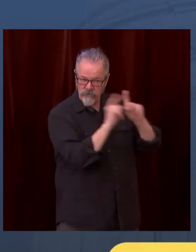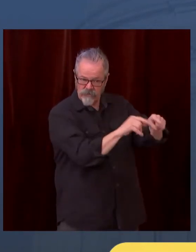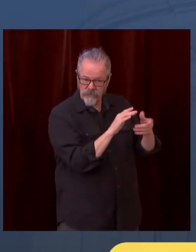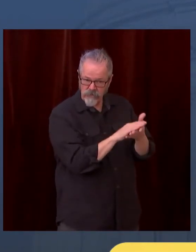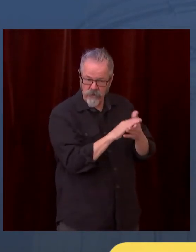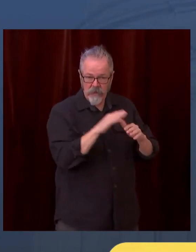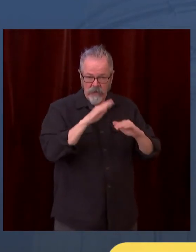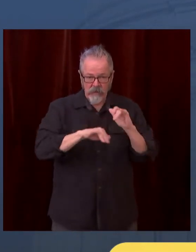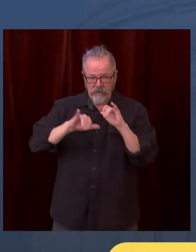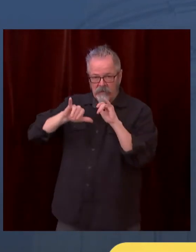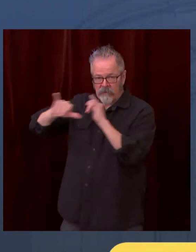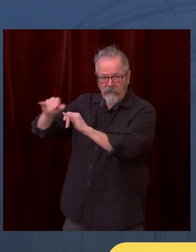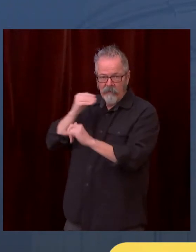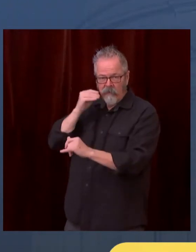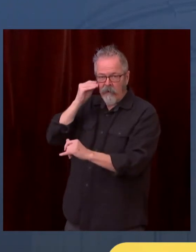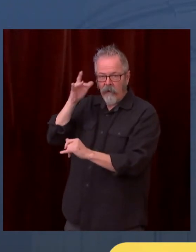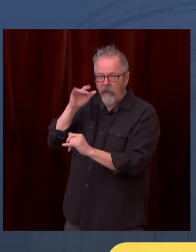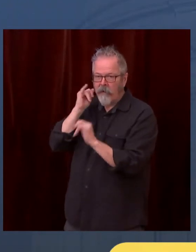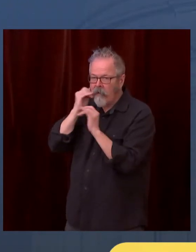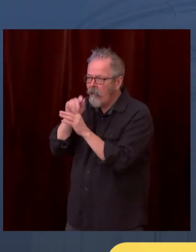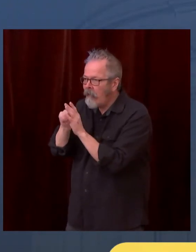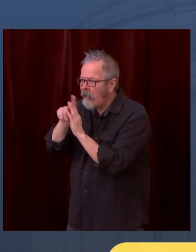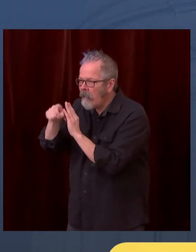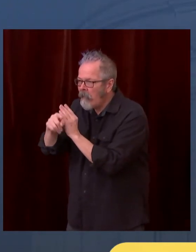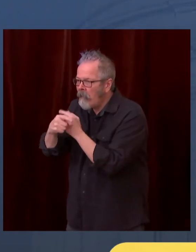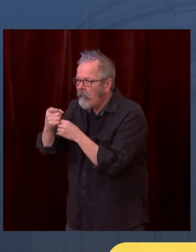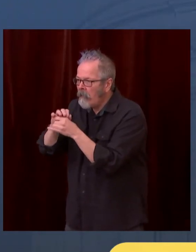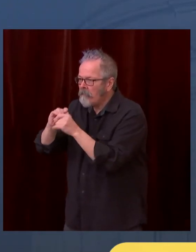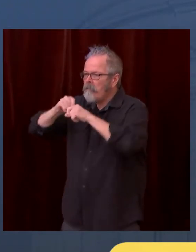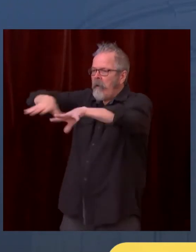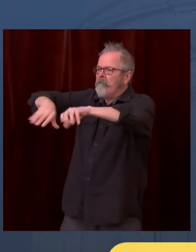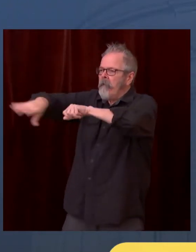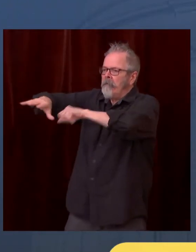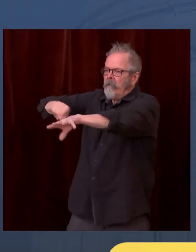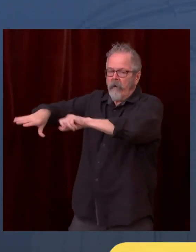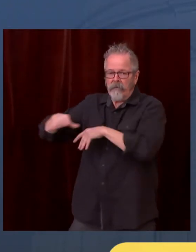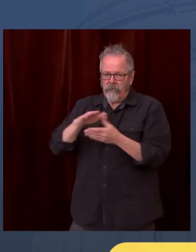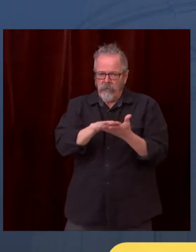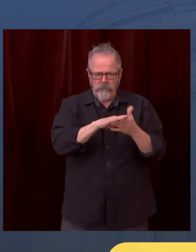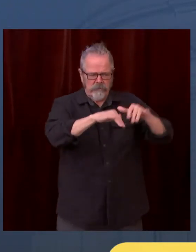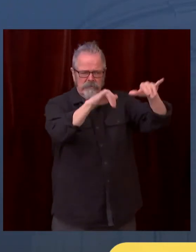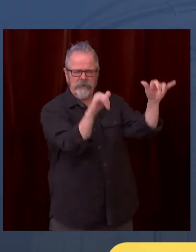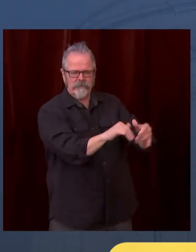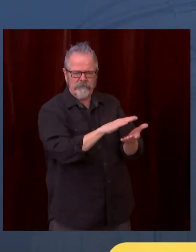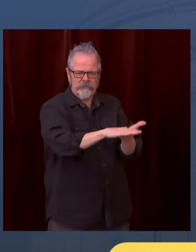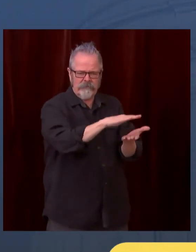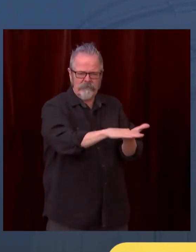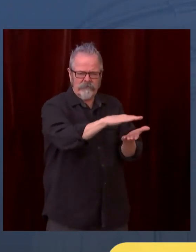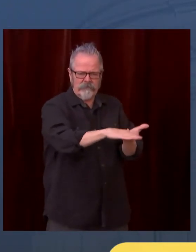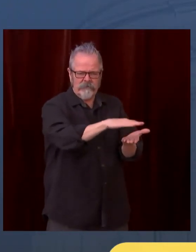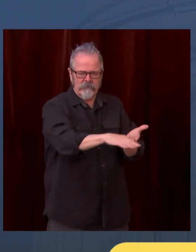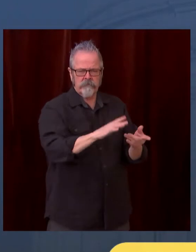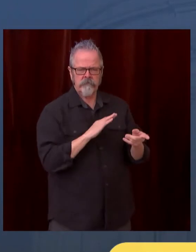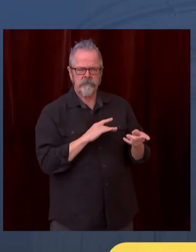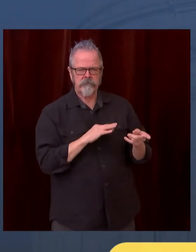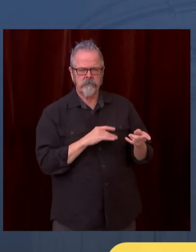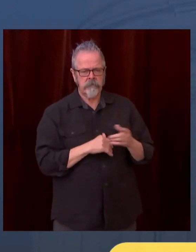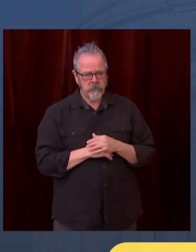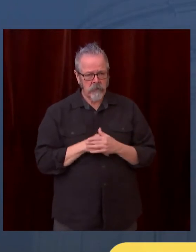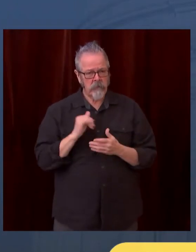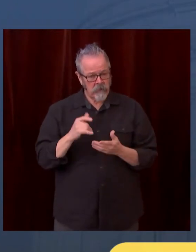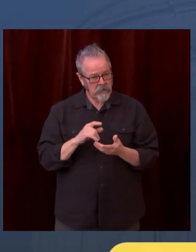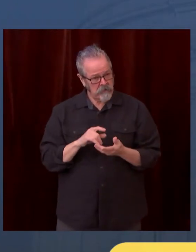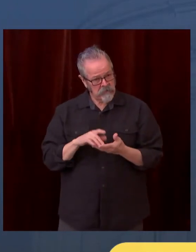examples around the state that has been successful. As you know, I was at Fir Grove Elementary in